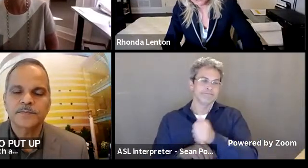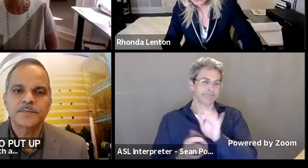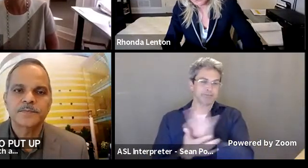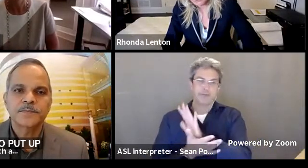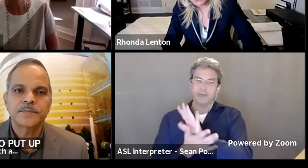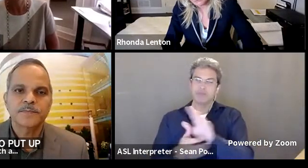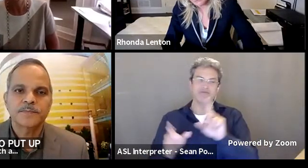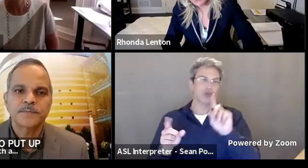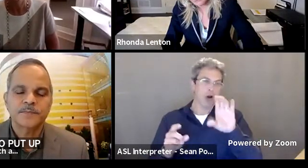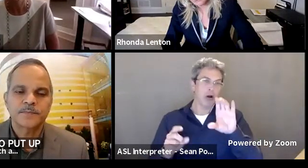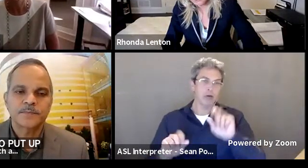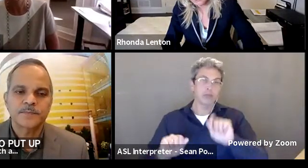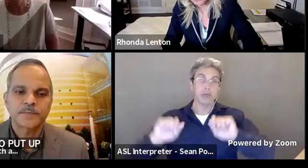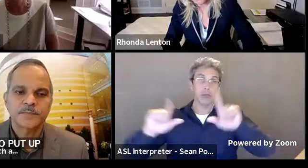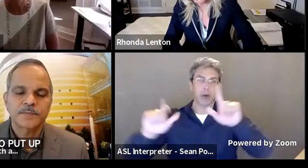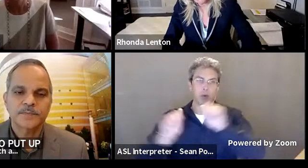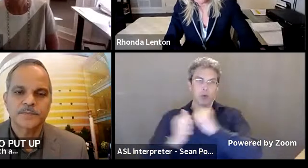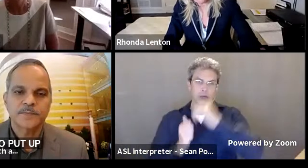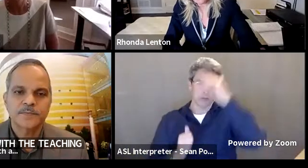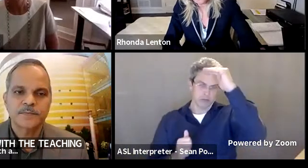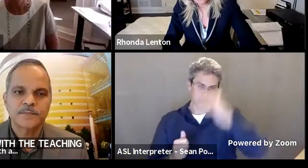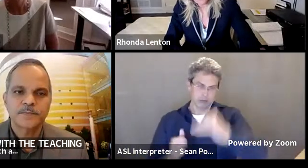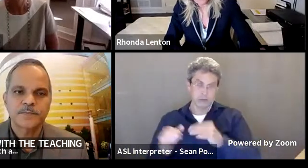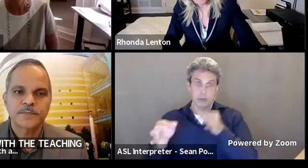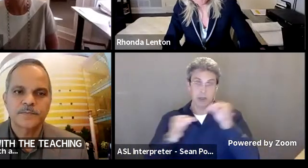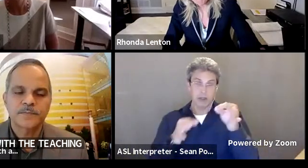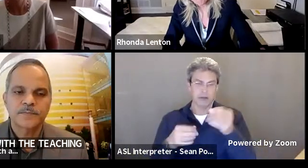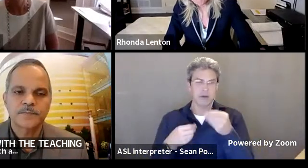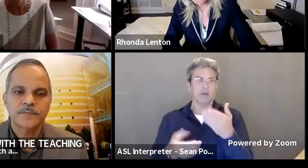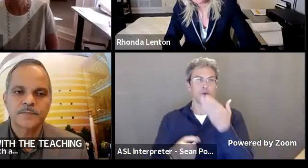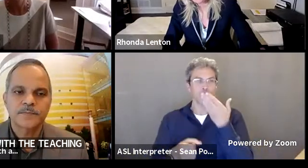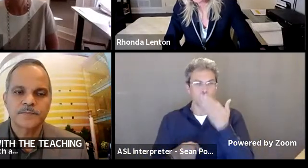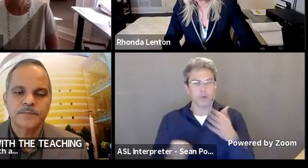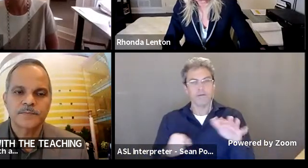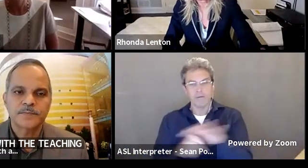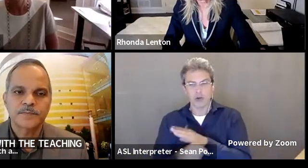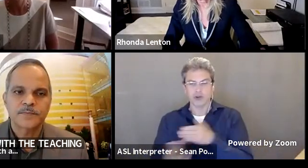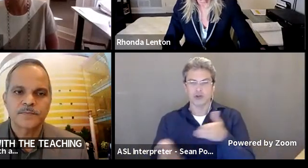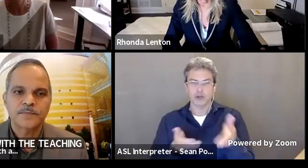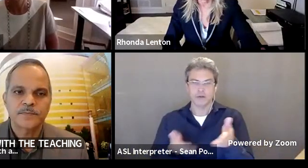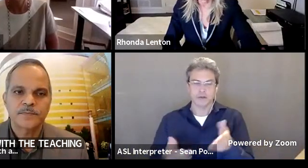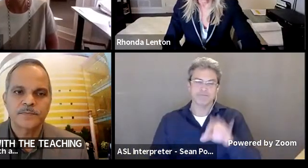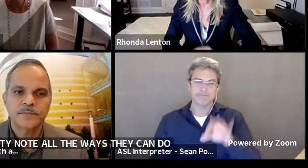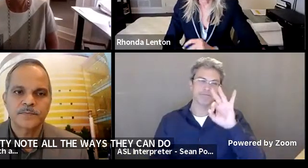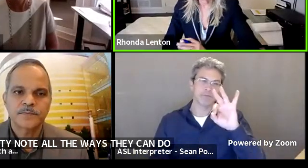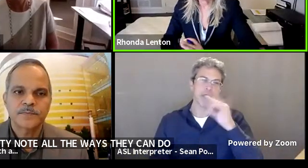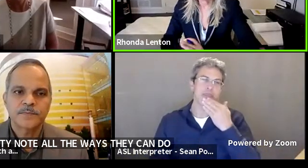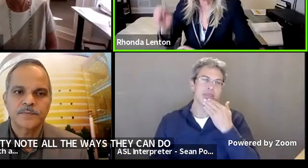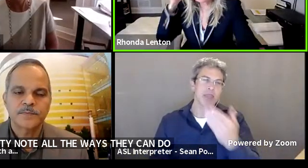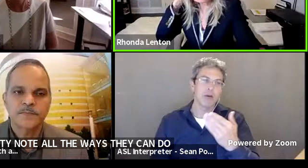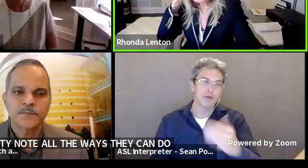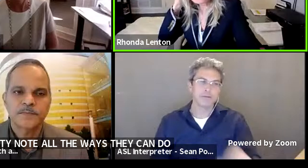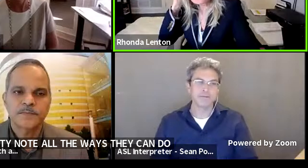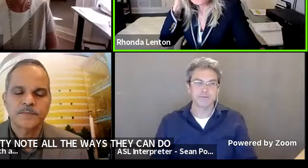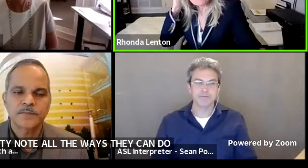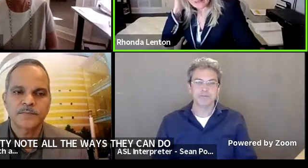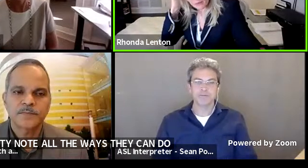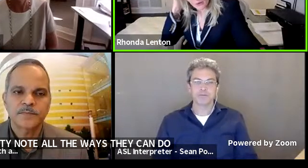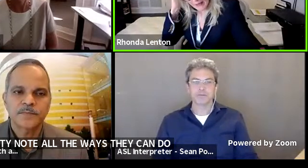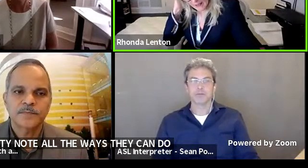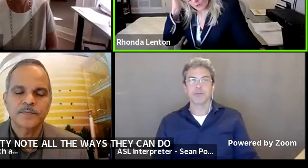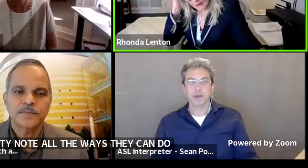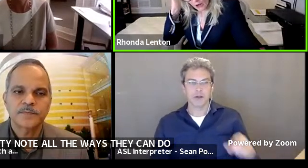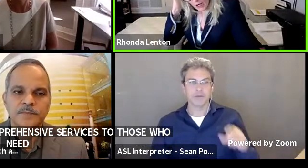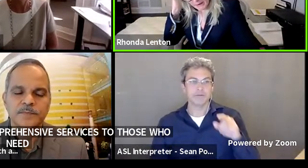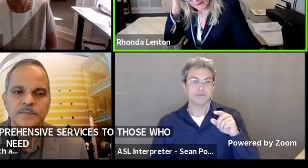this so we can provide comprehensive services to those who need it. So thank you. I did want to thank you, Lucy. I